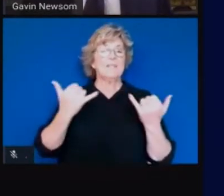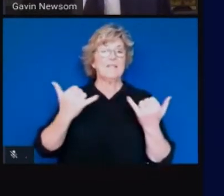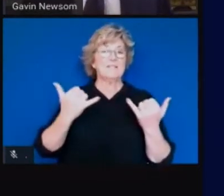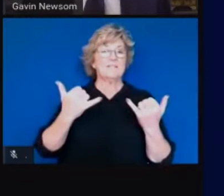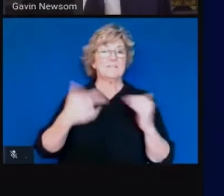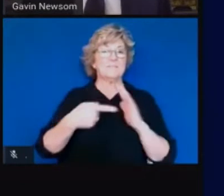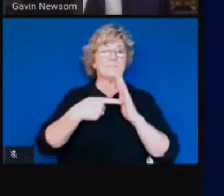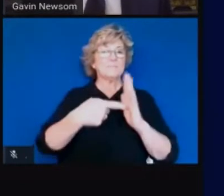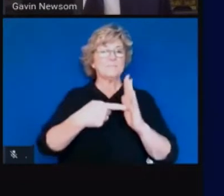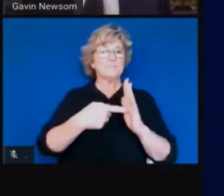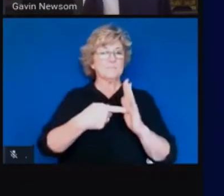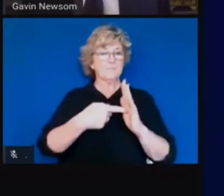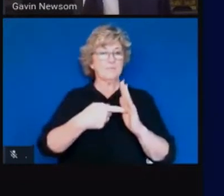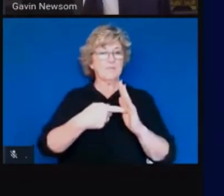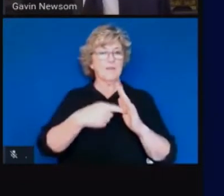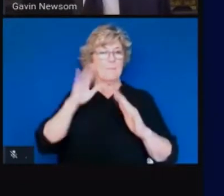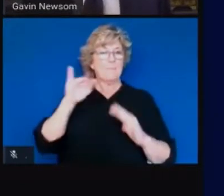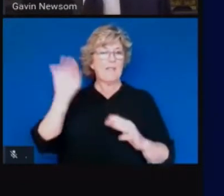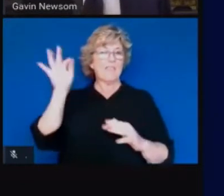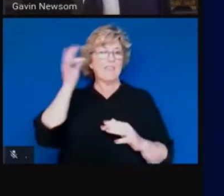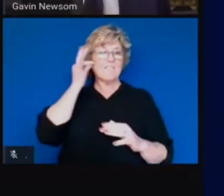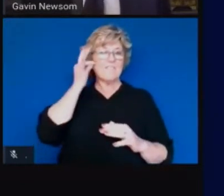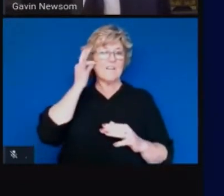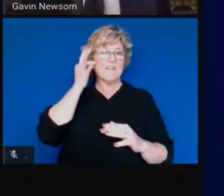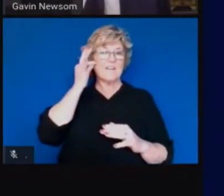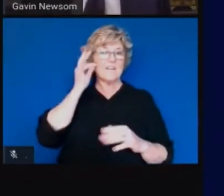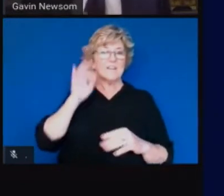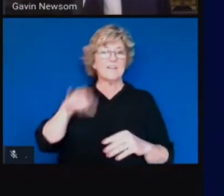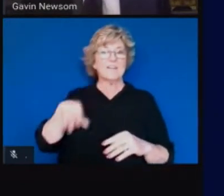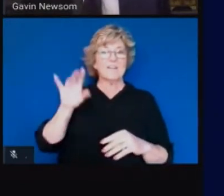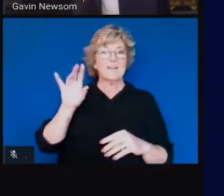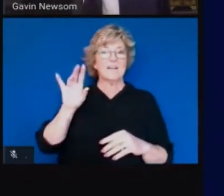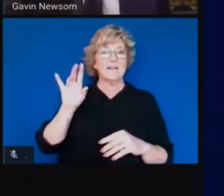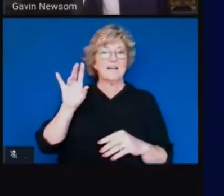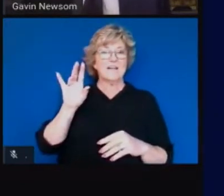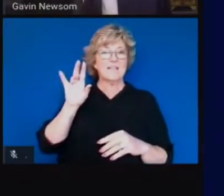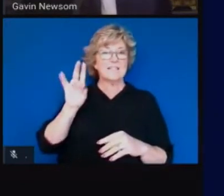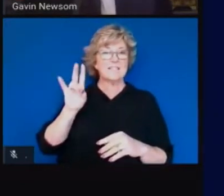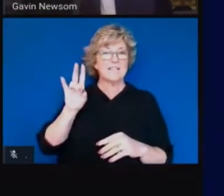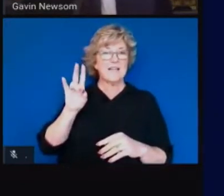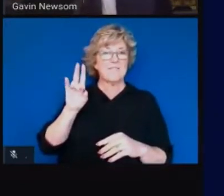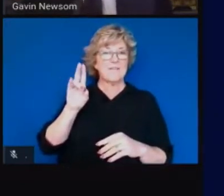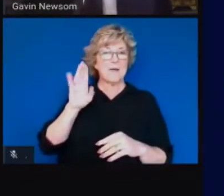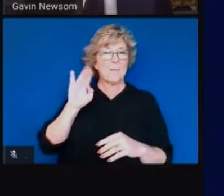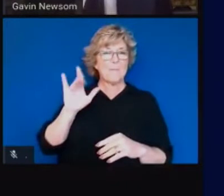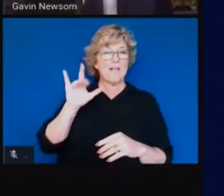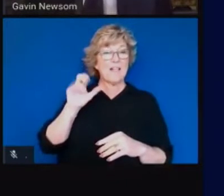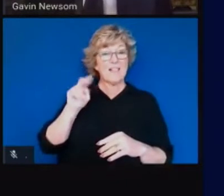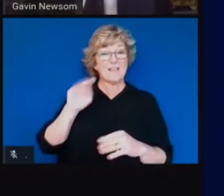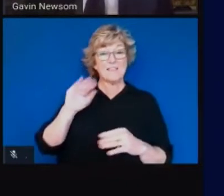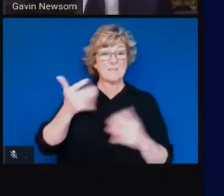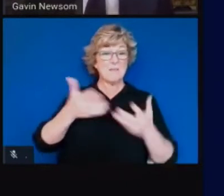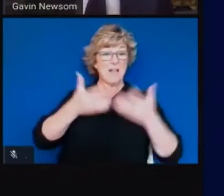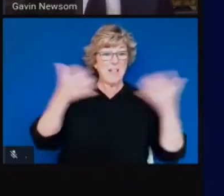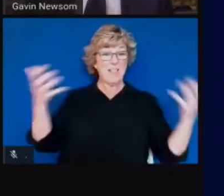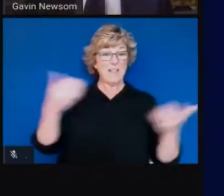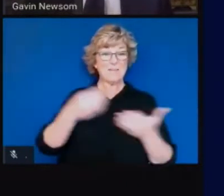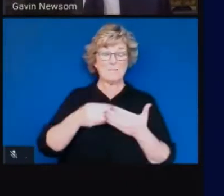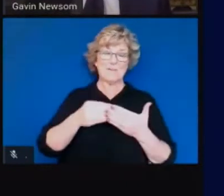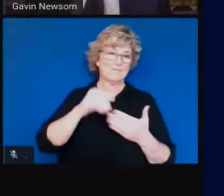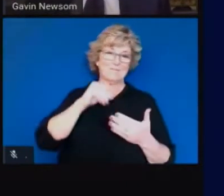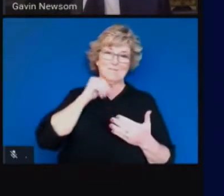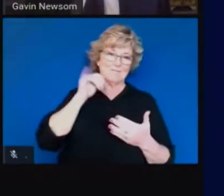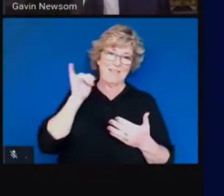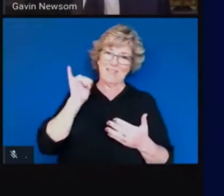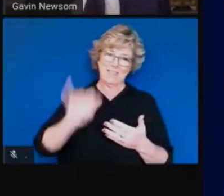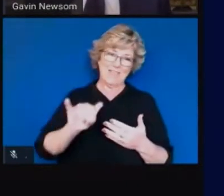reflected enthusiastically by the federal government. $7 billion may seem like a lot of money federally, not close to what it needs to be, but